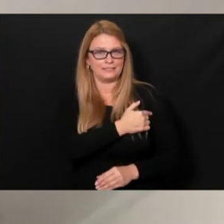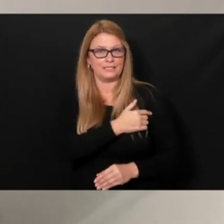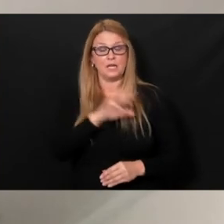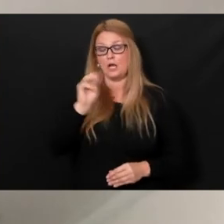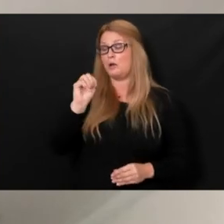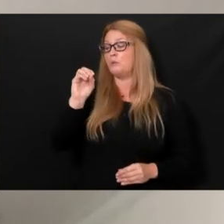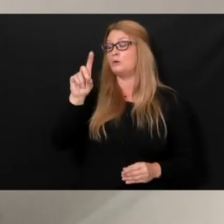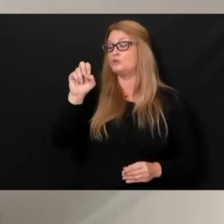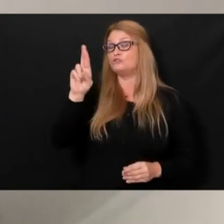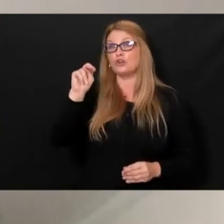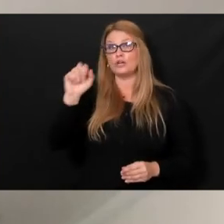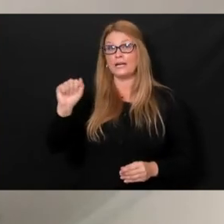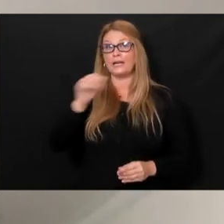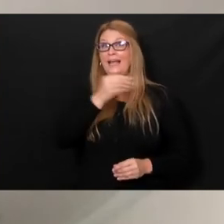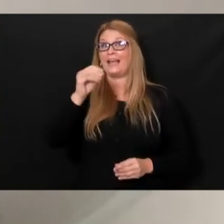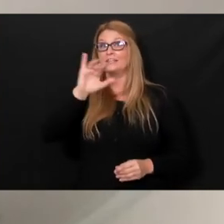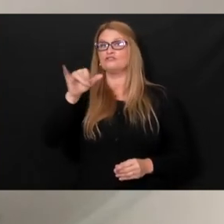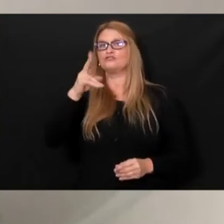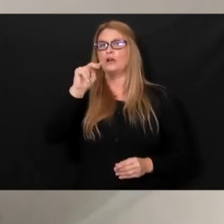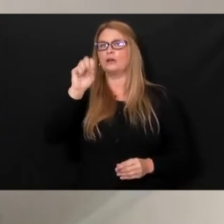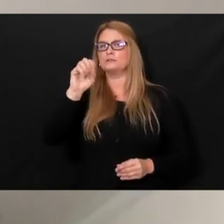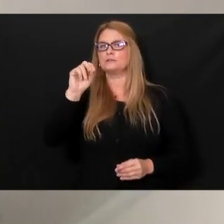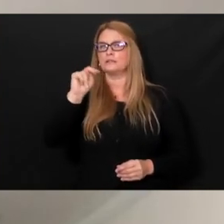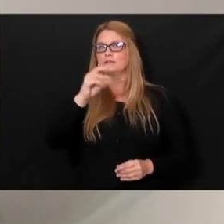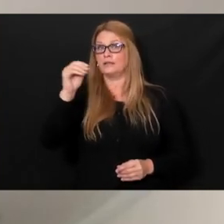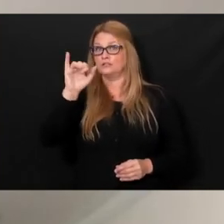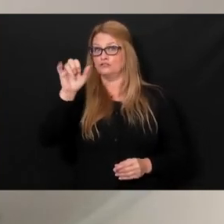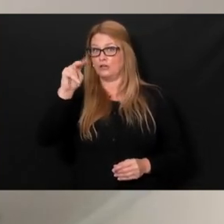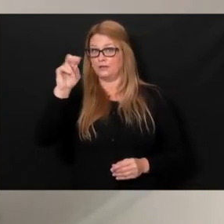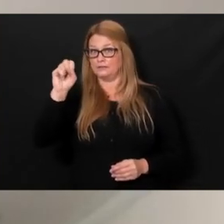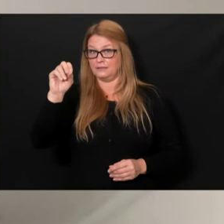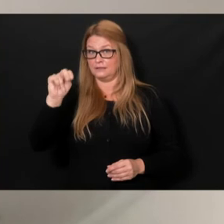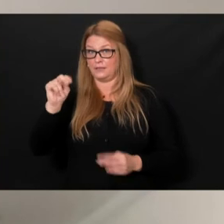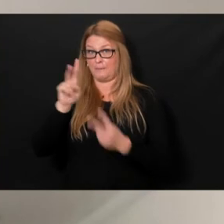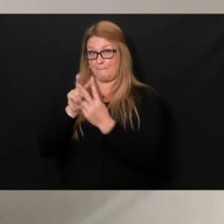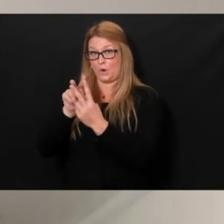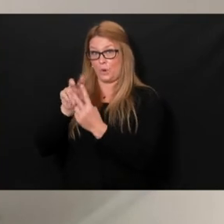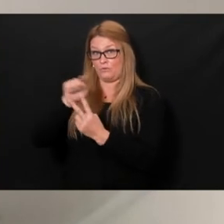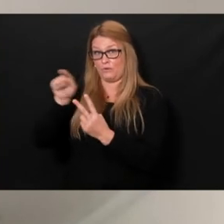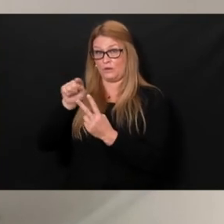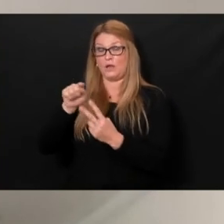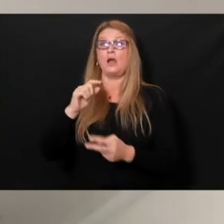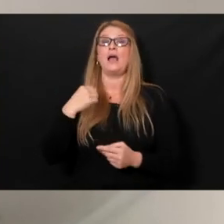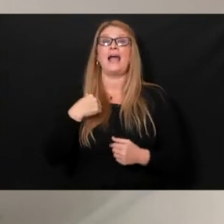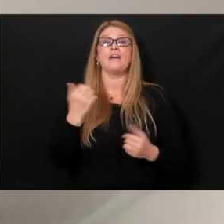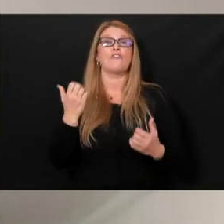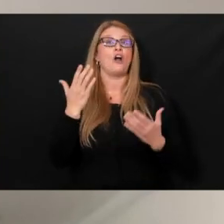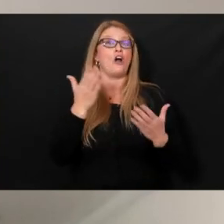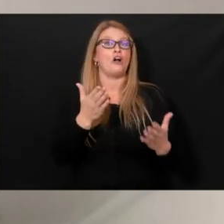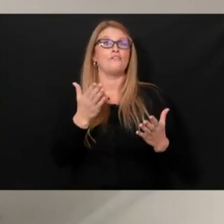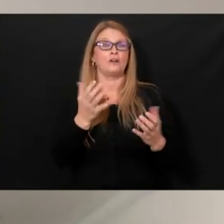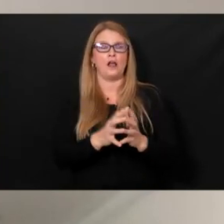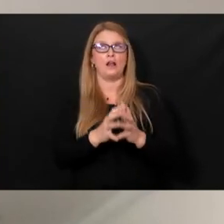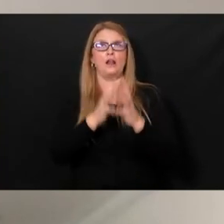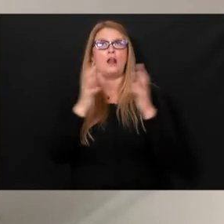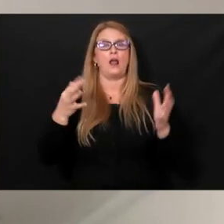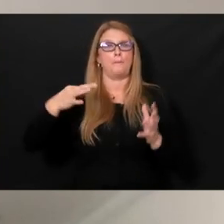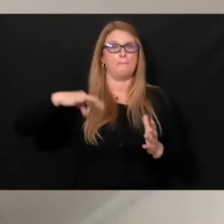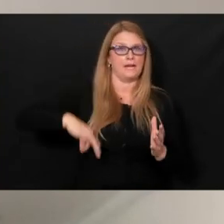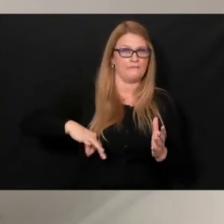and the Johnson & Johnson vaccine, we know that these vaccines also offer a substantial